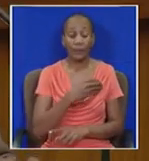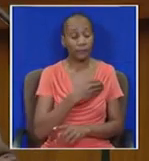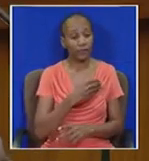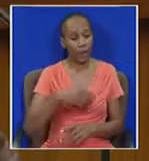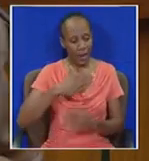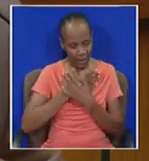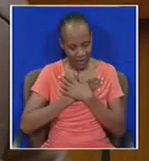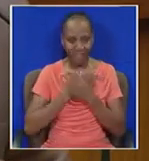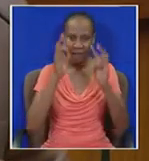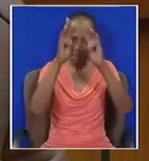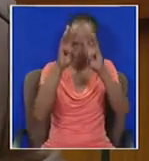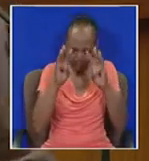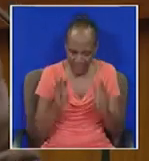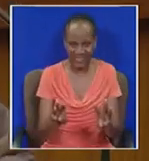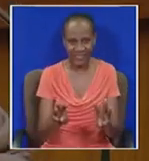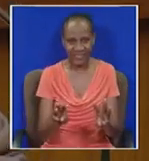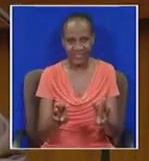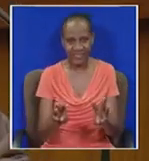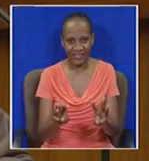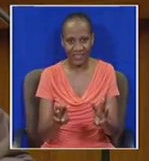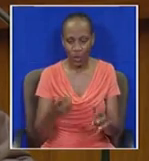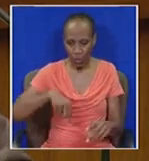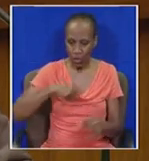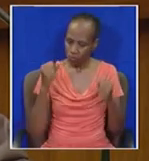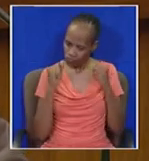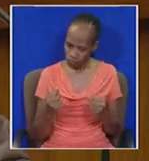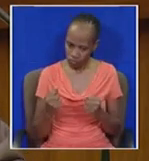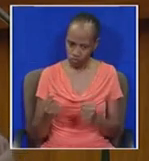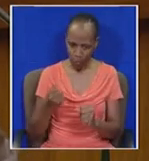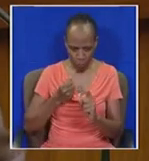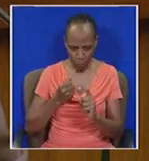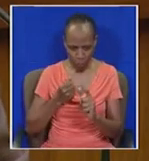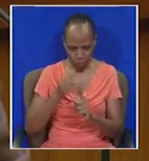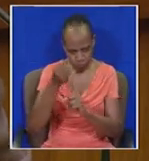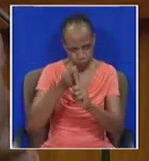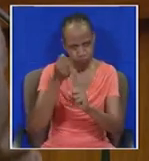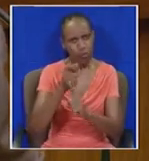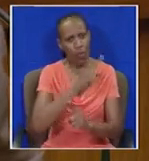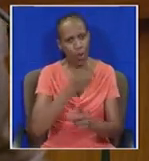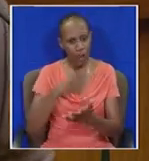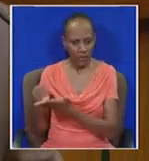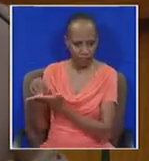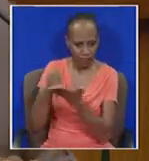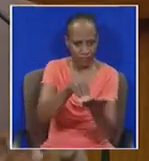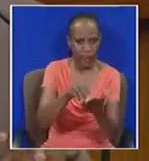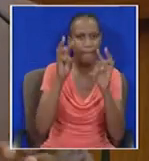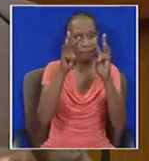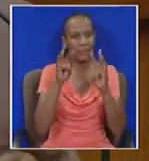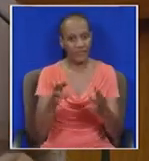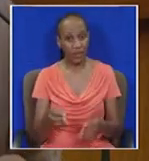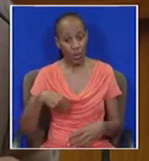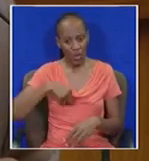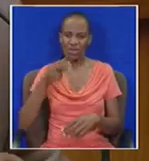we love peace. We took up arms to bring peace to our country. And we said that when an opportunity